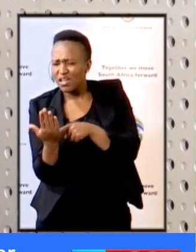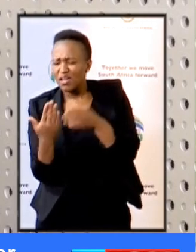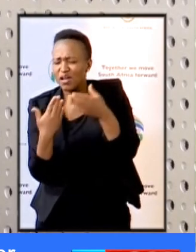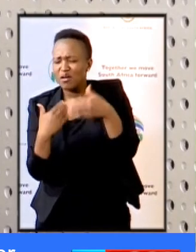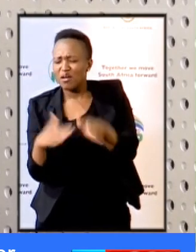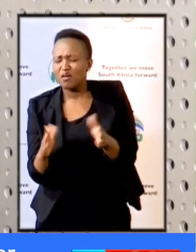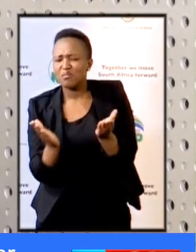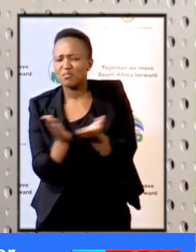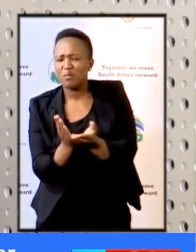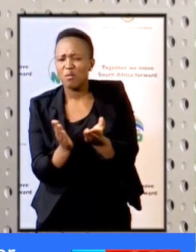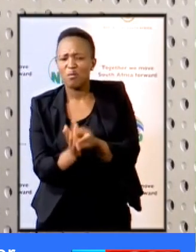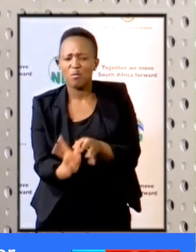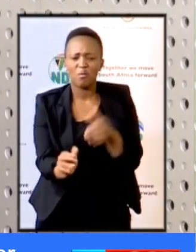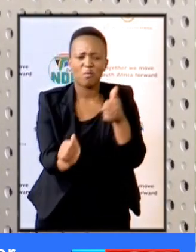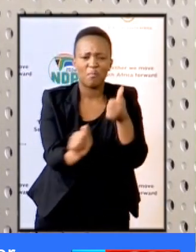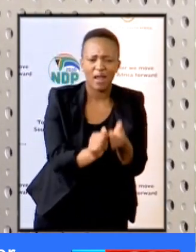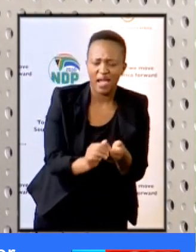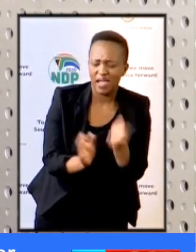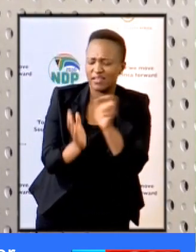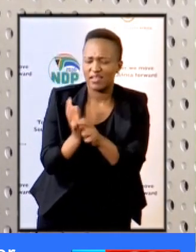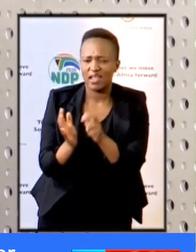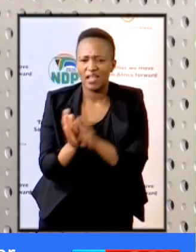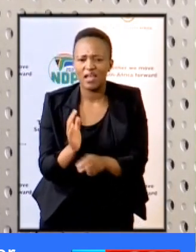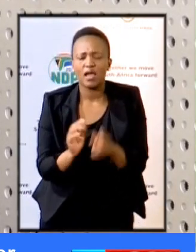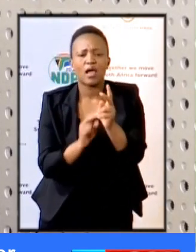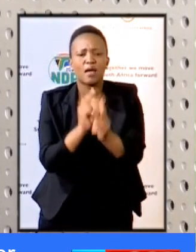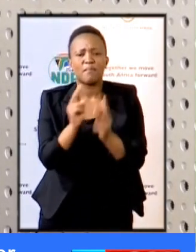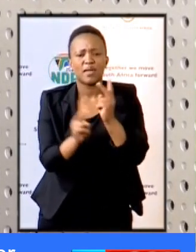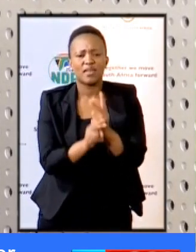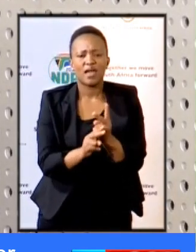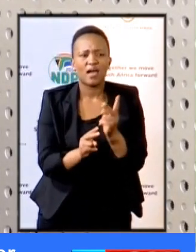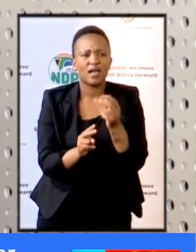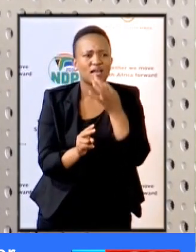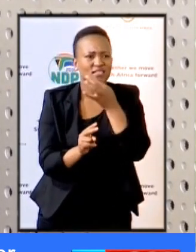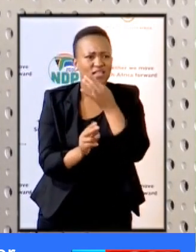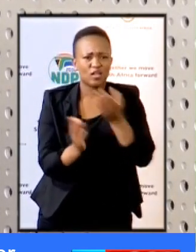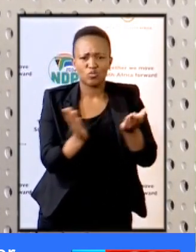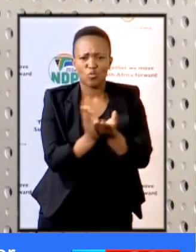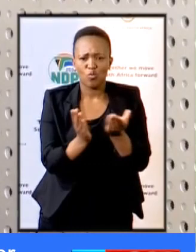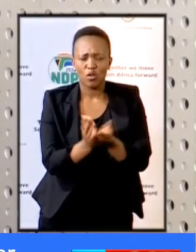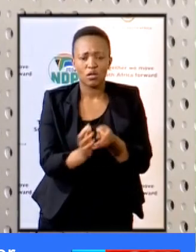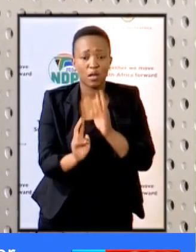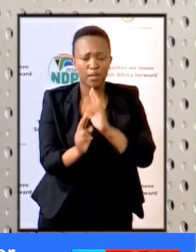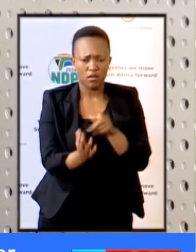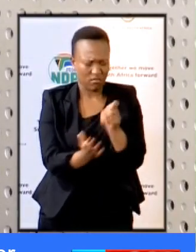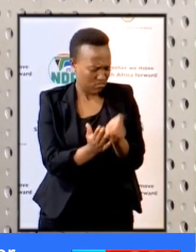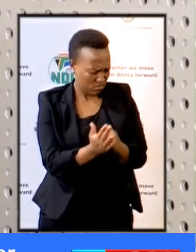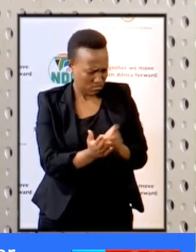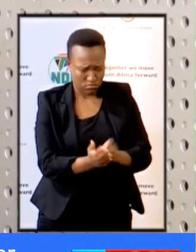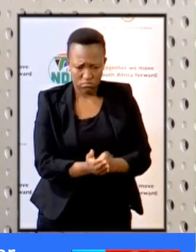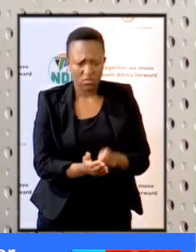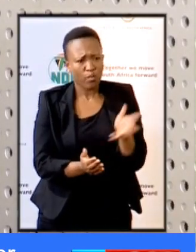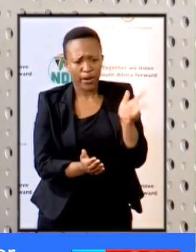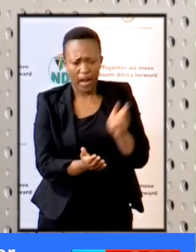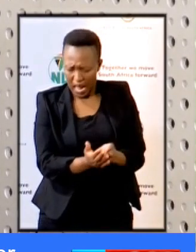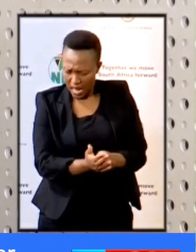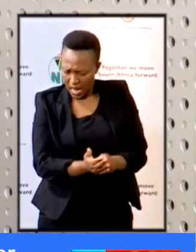code compliance, and then schools will not. What is at the same time?